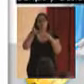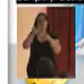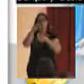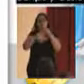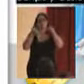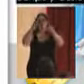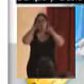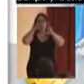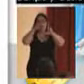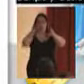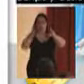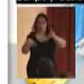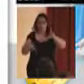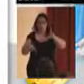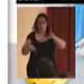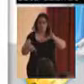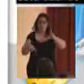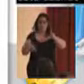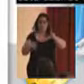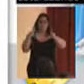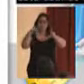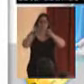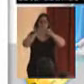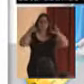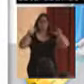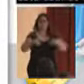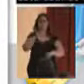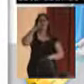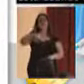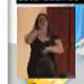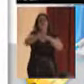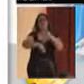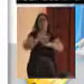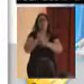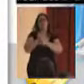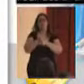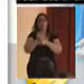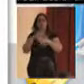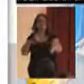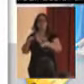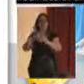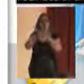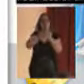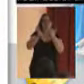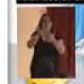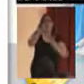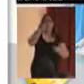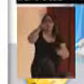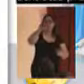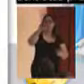screen reader or not. In that way, they can redirect the page. We must use the attributes that are forecasted by